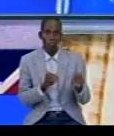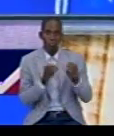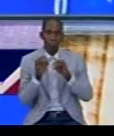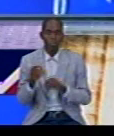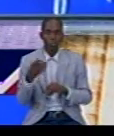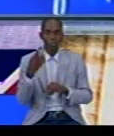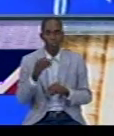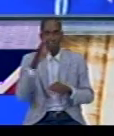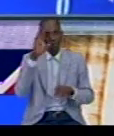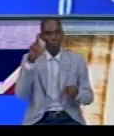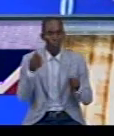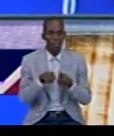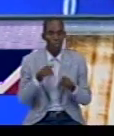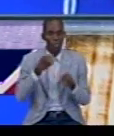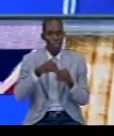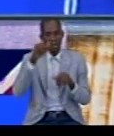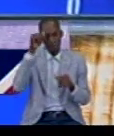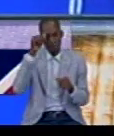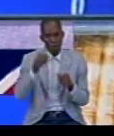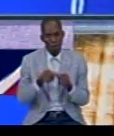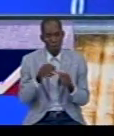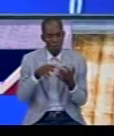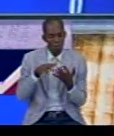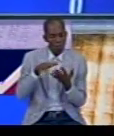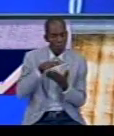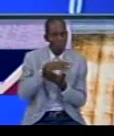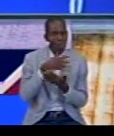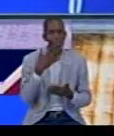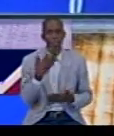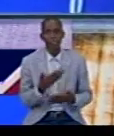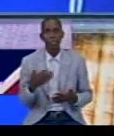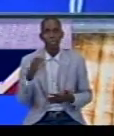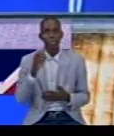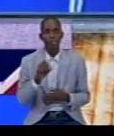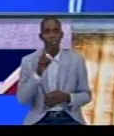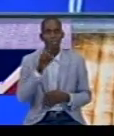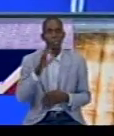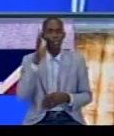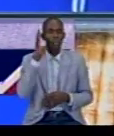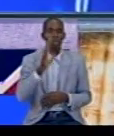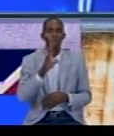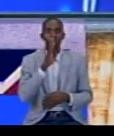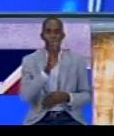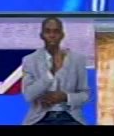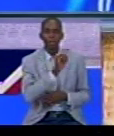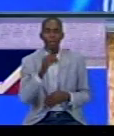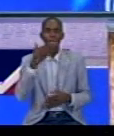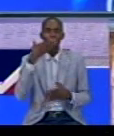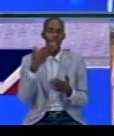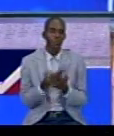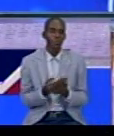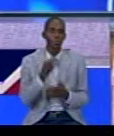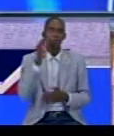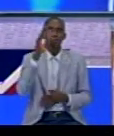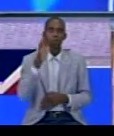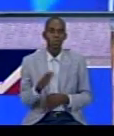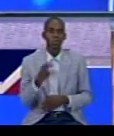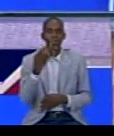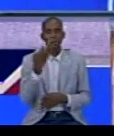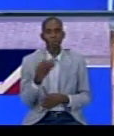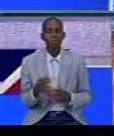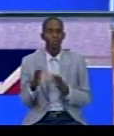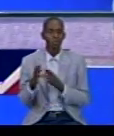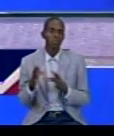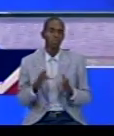the brethren in remembrance of these things, thou shalt be a good